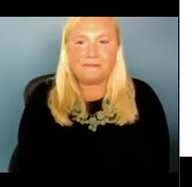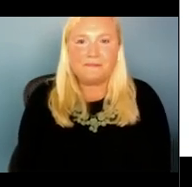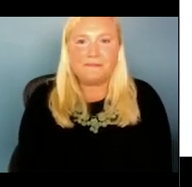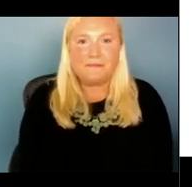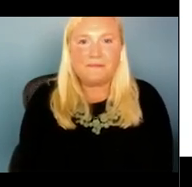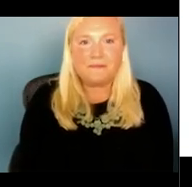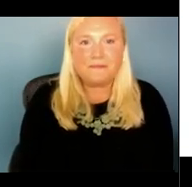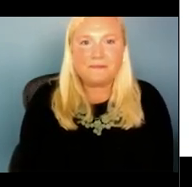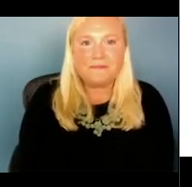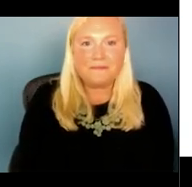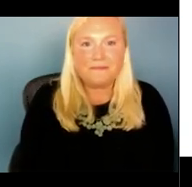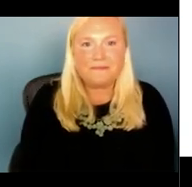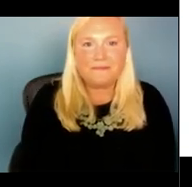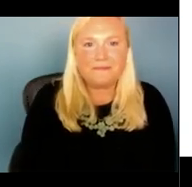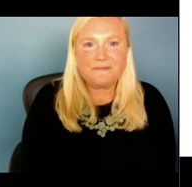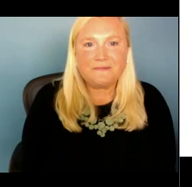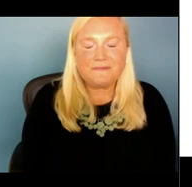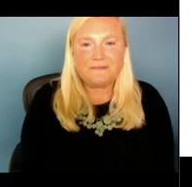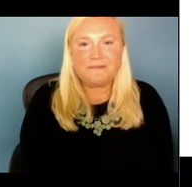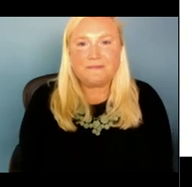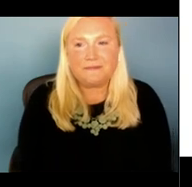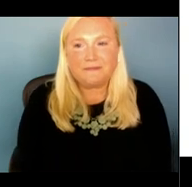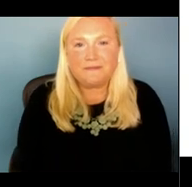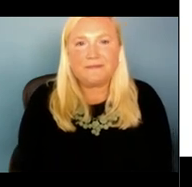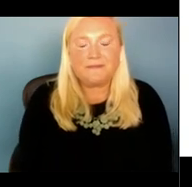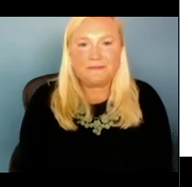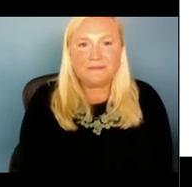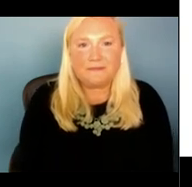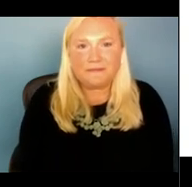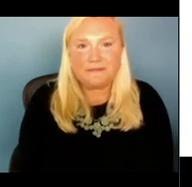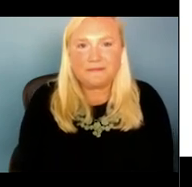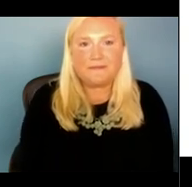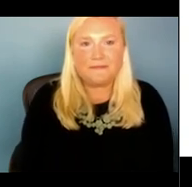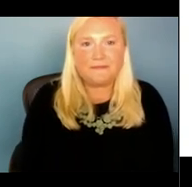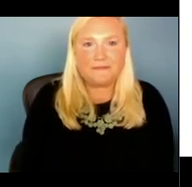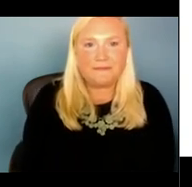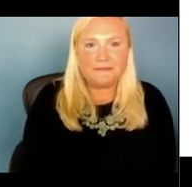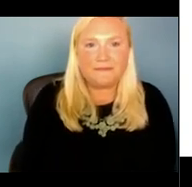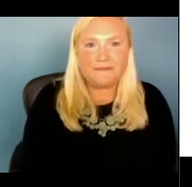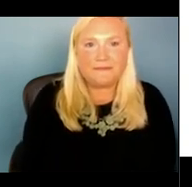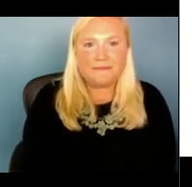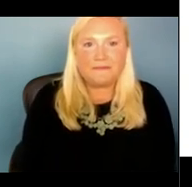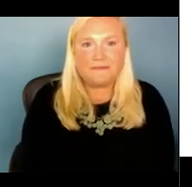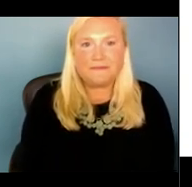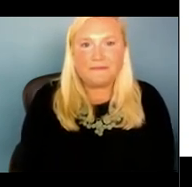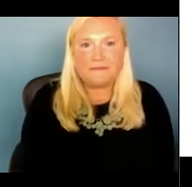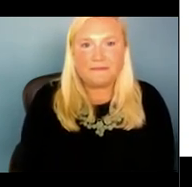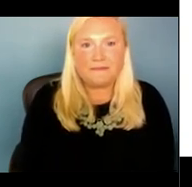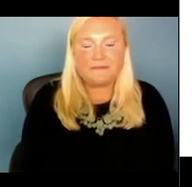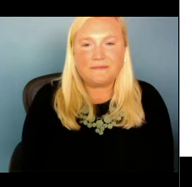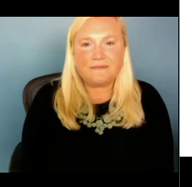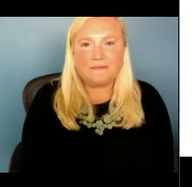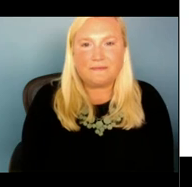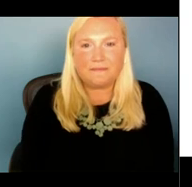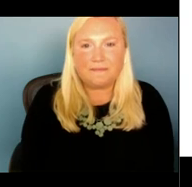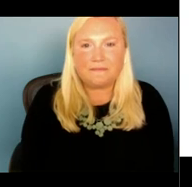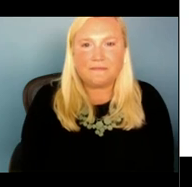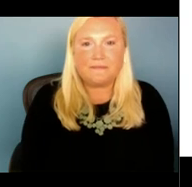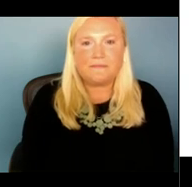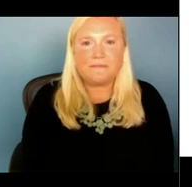what listeners interact with when they're thinking about stuttering is certain behaviors